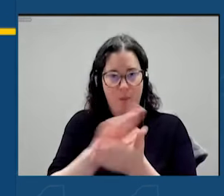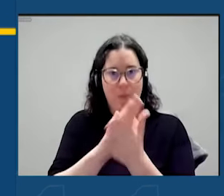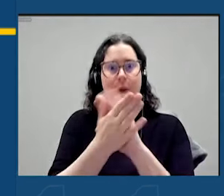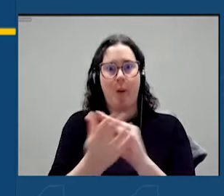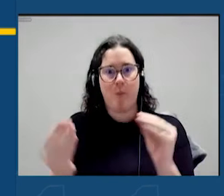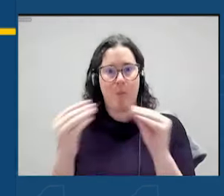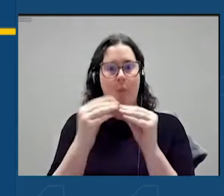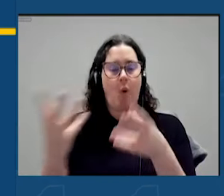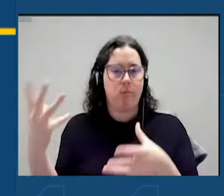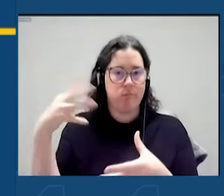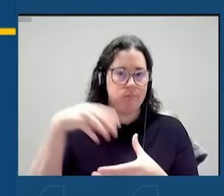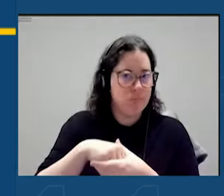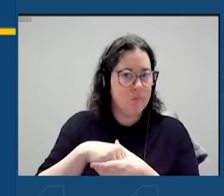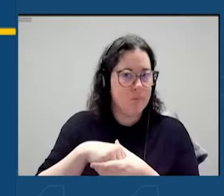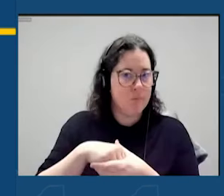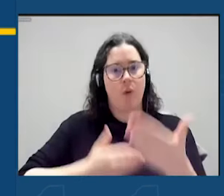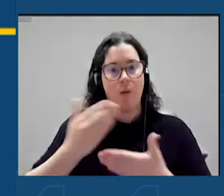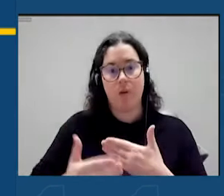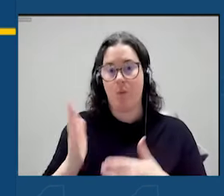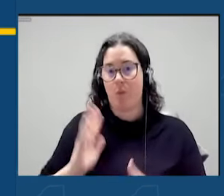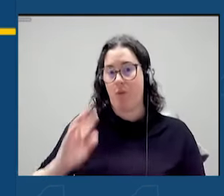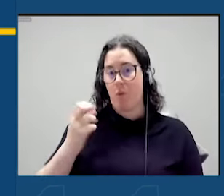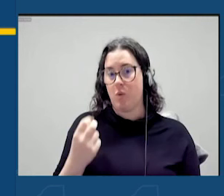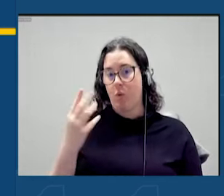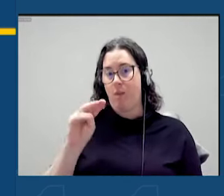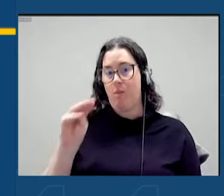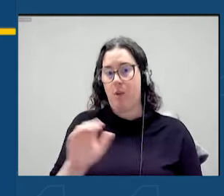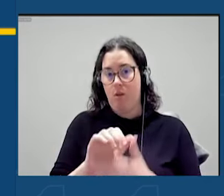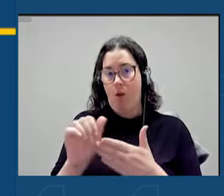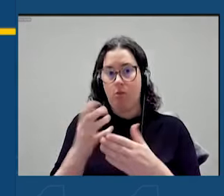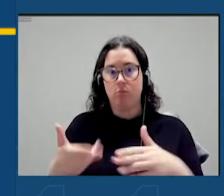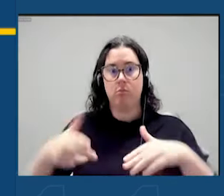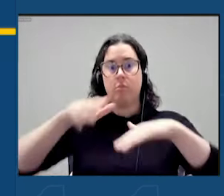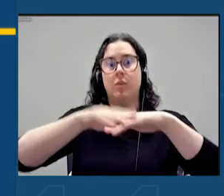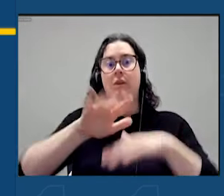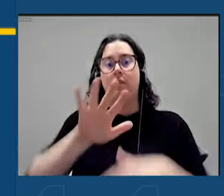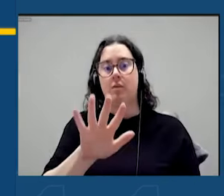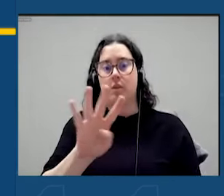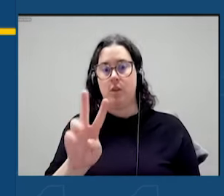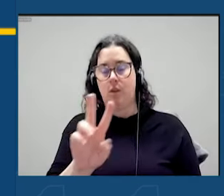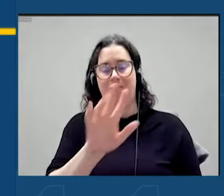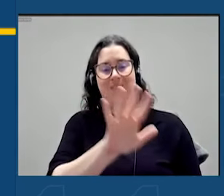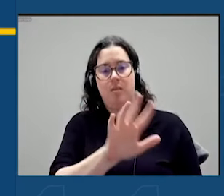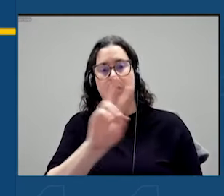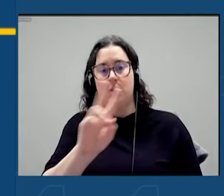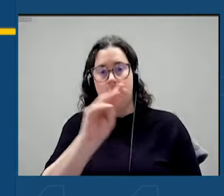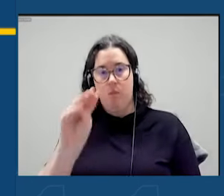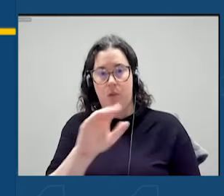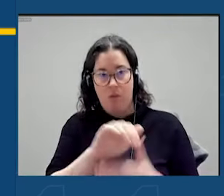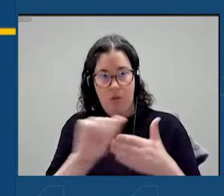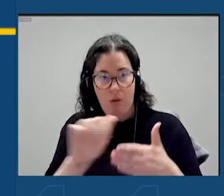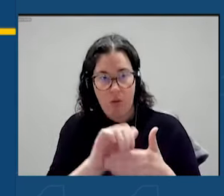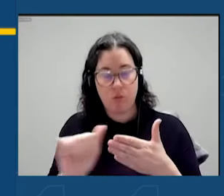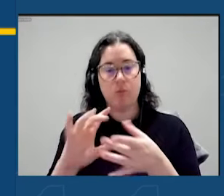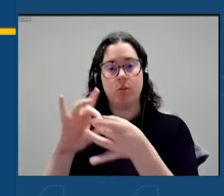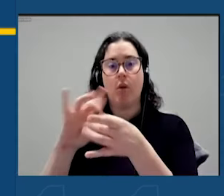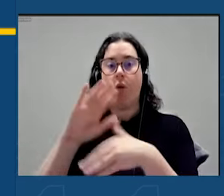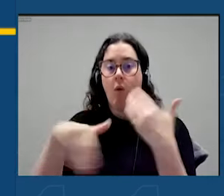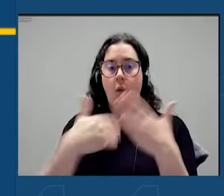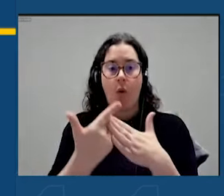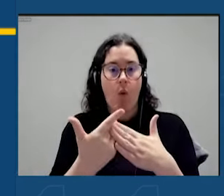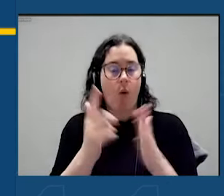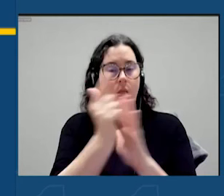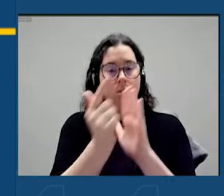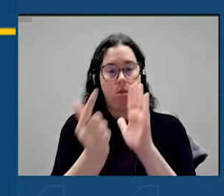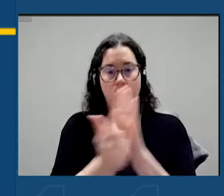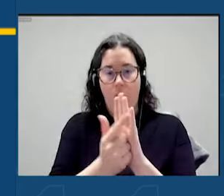by increasing funding from $12 million to $52 million, and increasing coordination among all law enforcement agencies